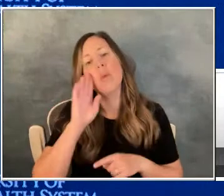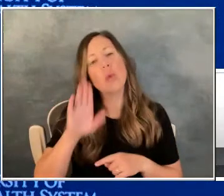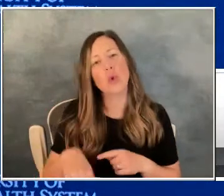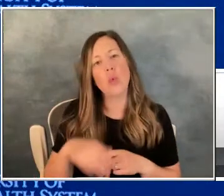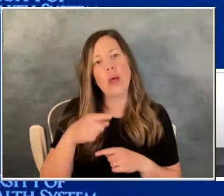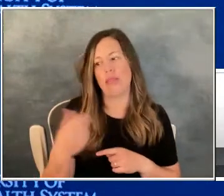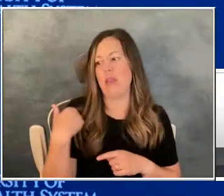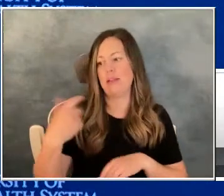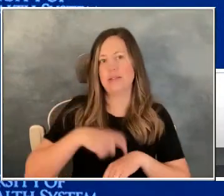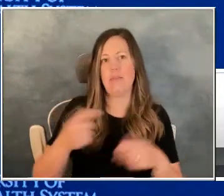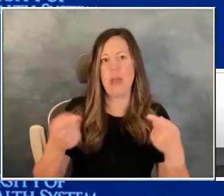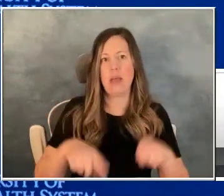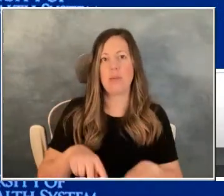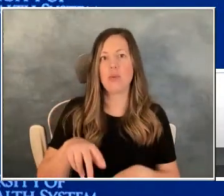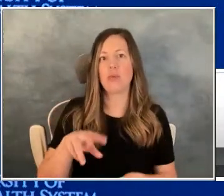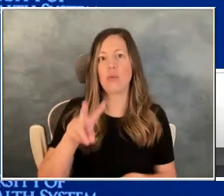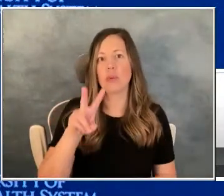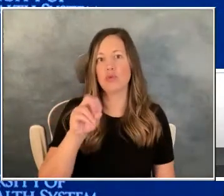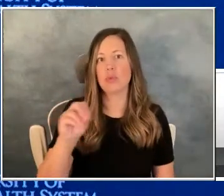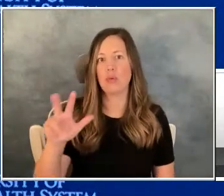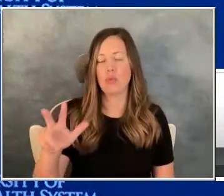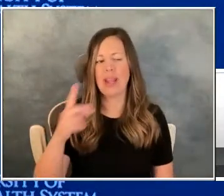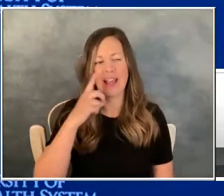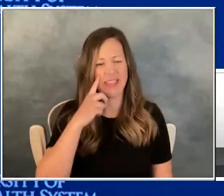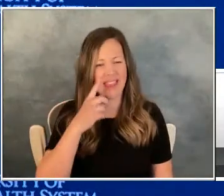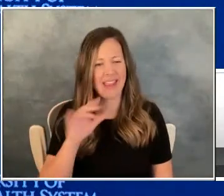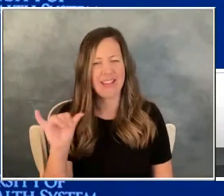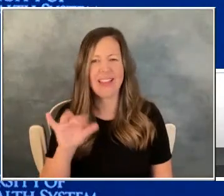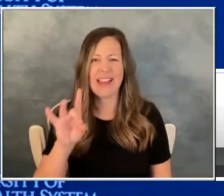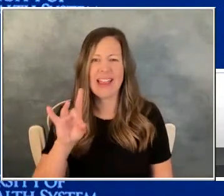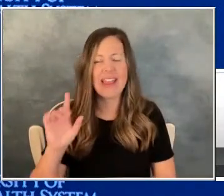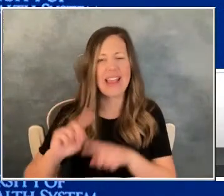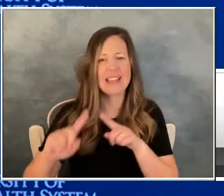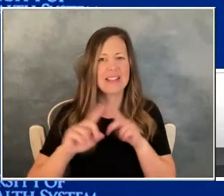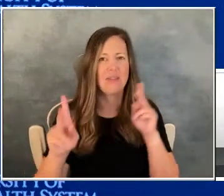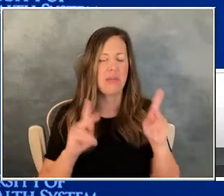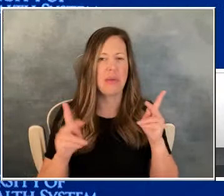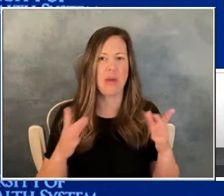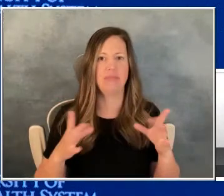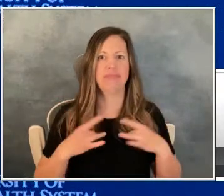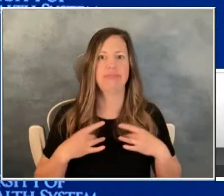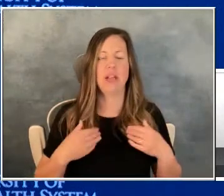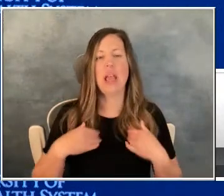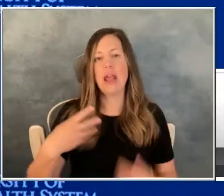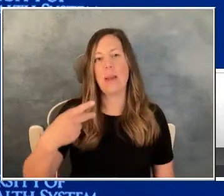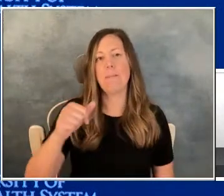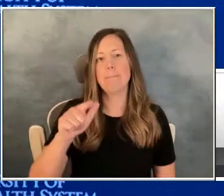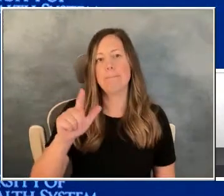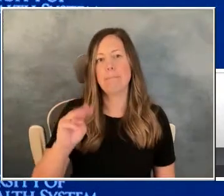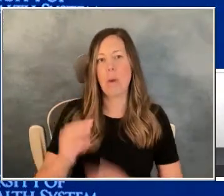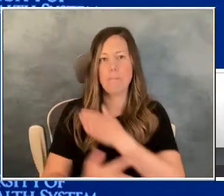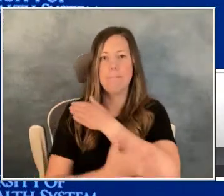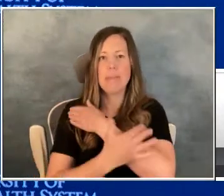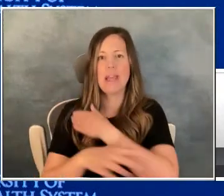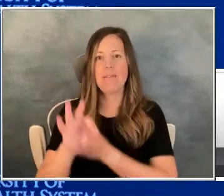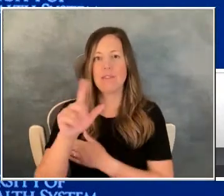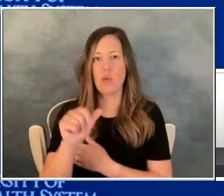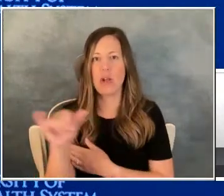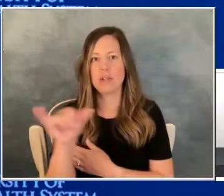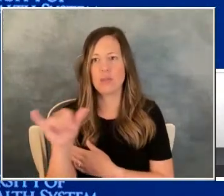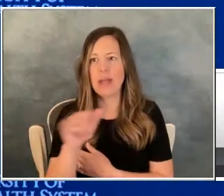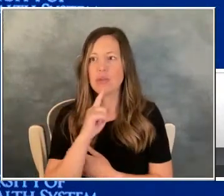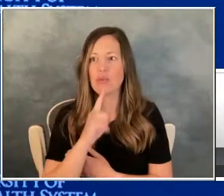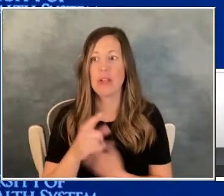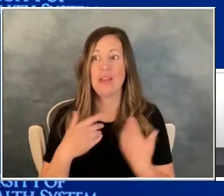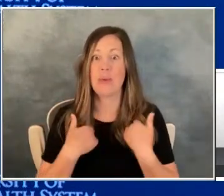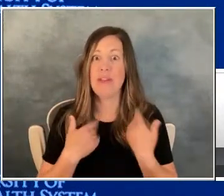in 2003. I believe there were like 8 cases in Palm Beach, Florida as well. So we have had